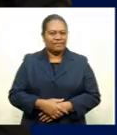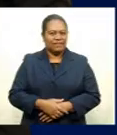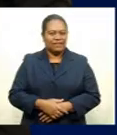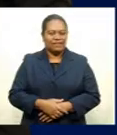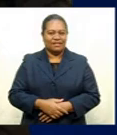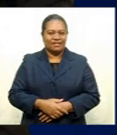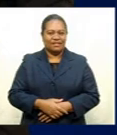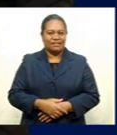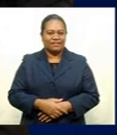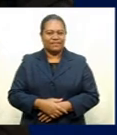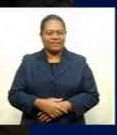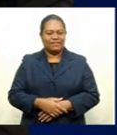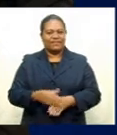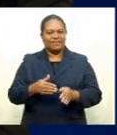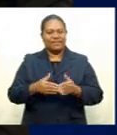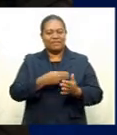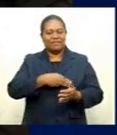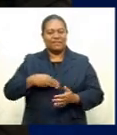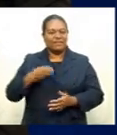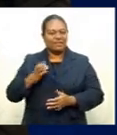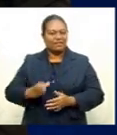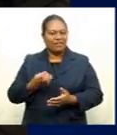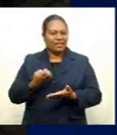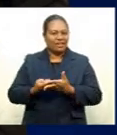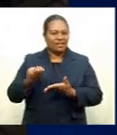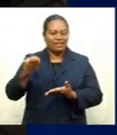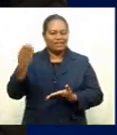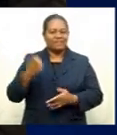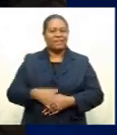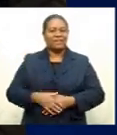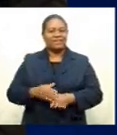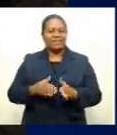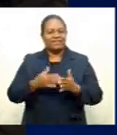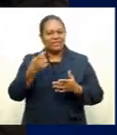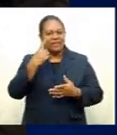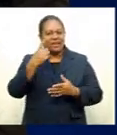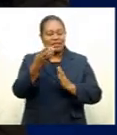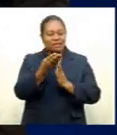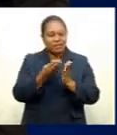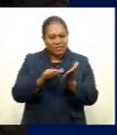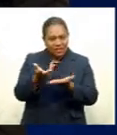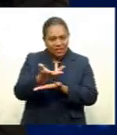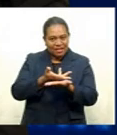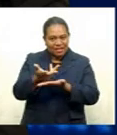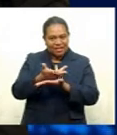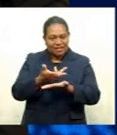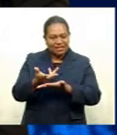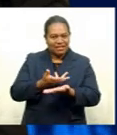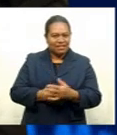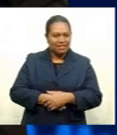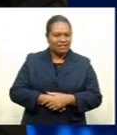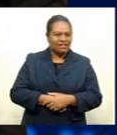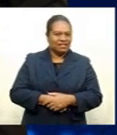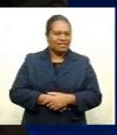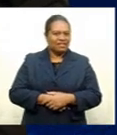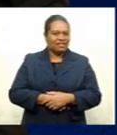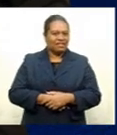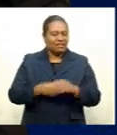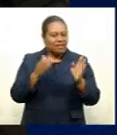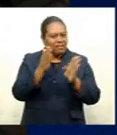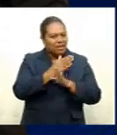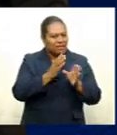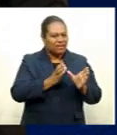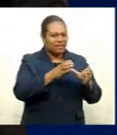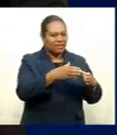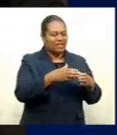News. Minister for Economy A.S. Kim continues to hold virtual budget consultations and recently spoke with the private sector